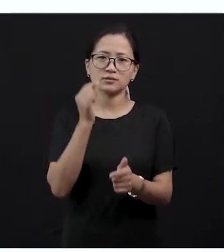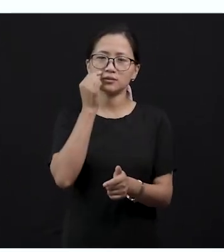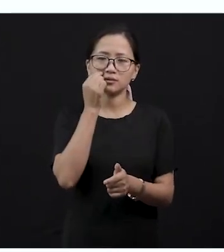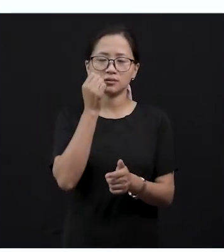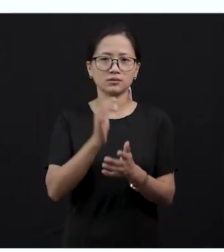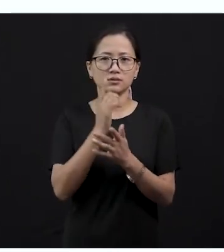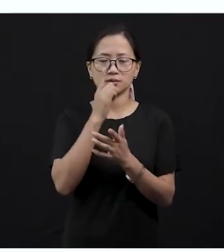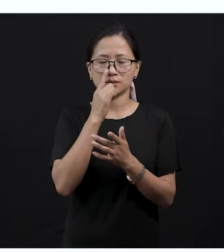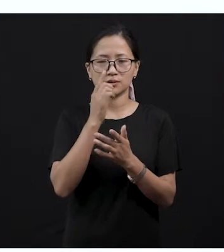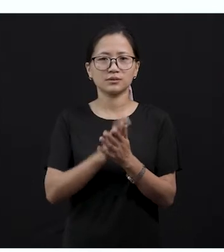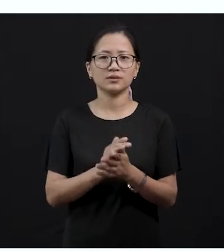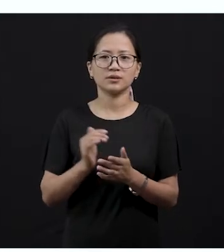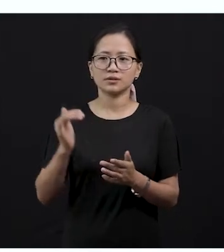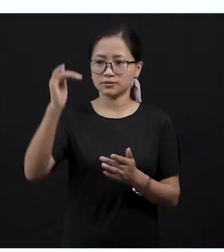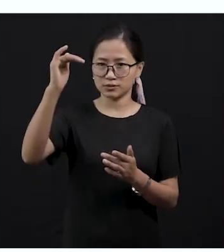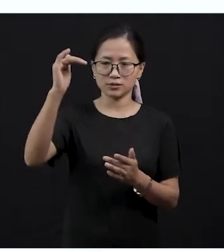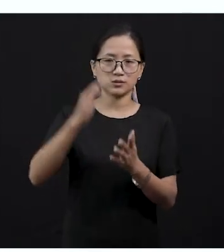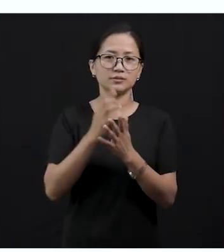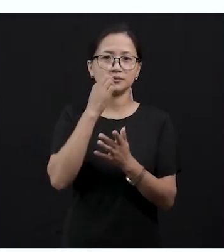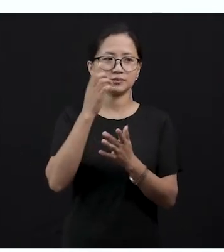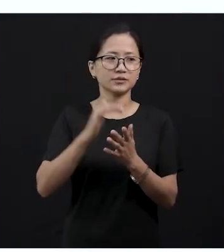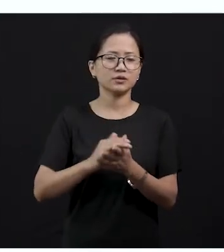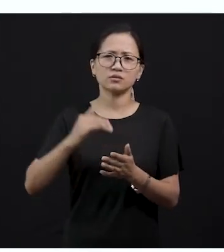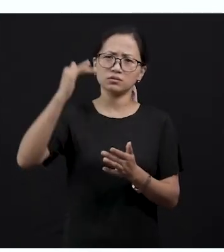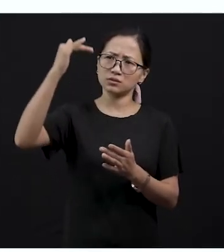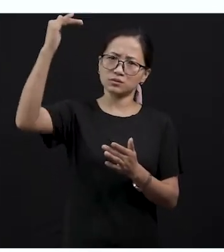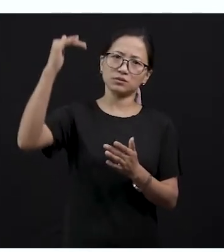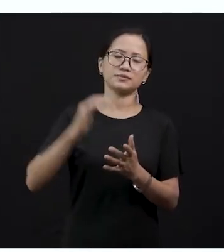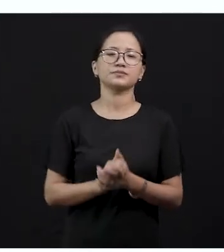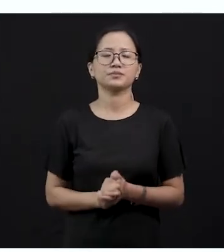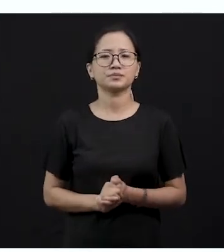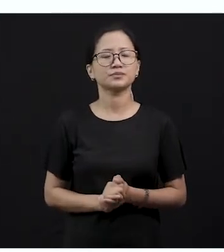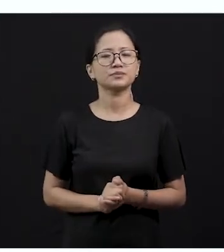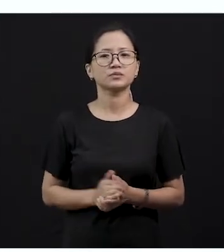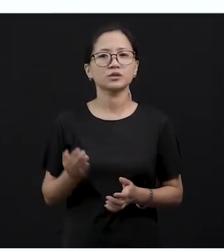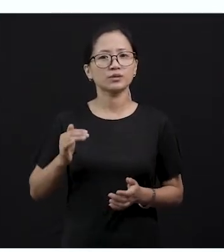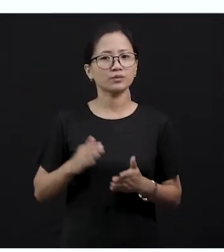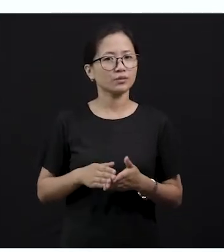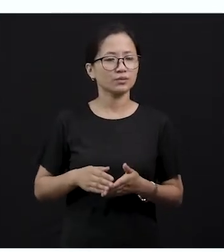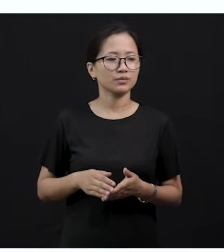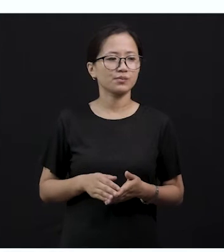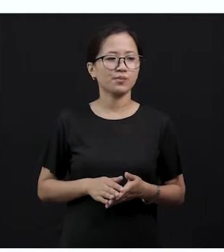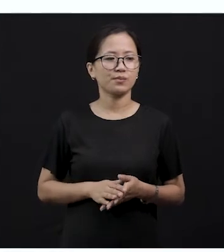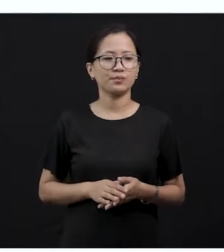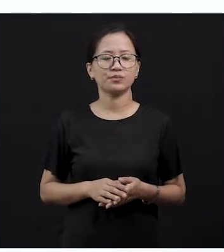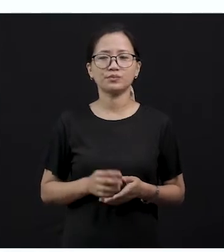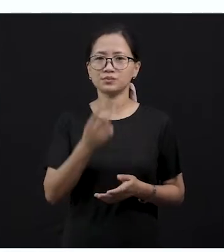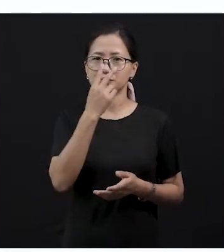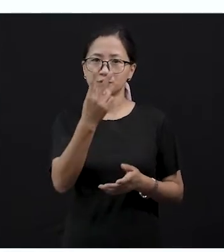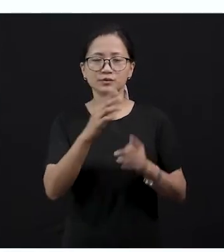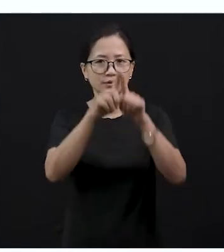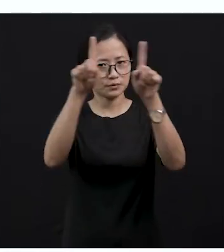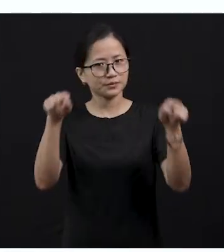young girl, and adult, right? See, we grow. We grow